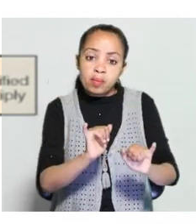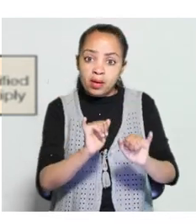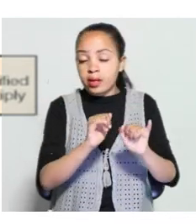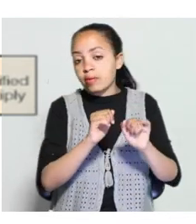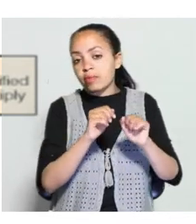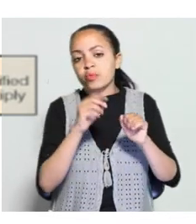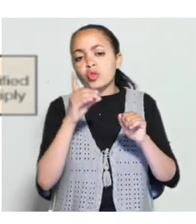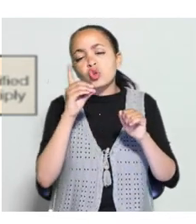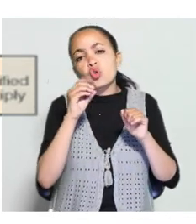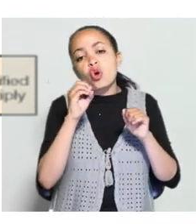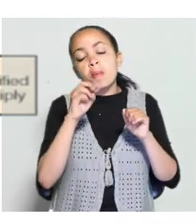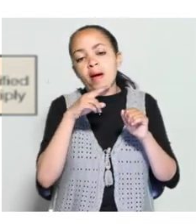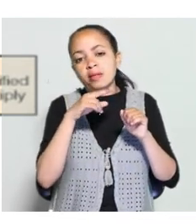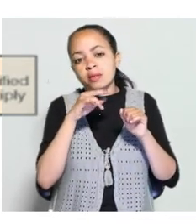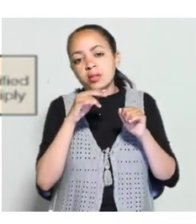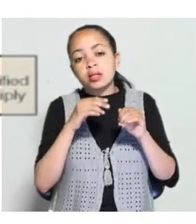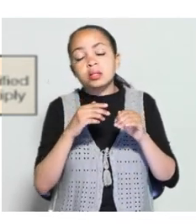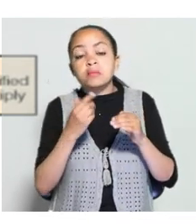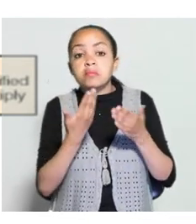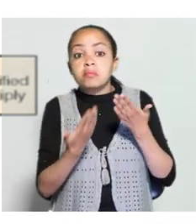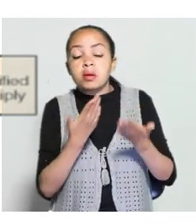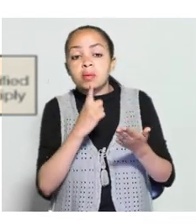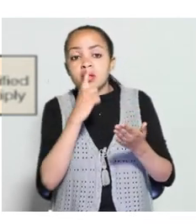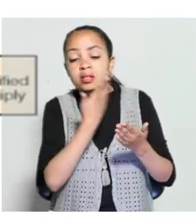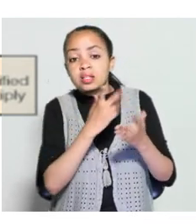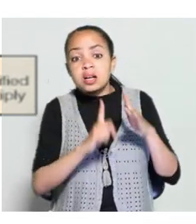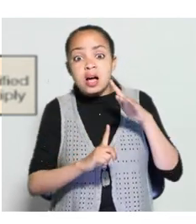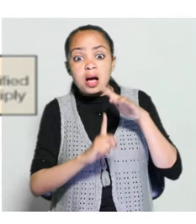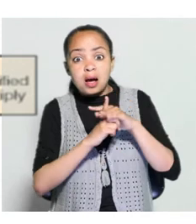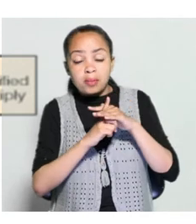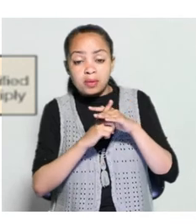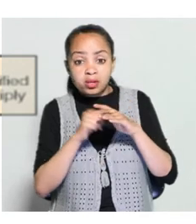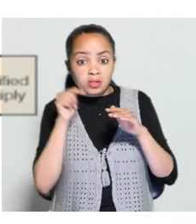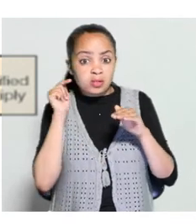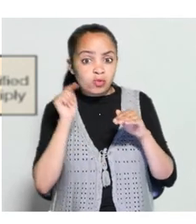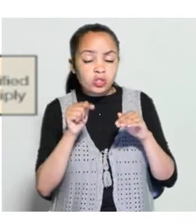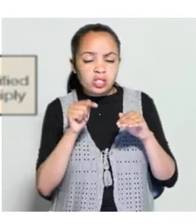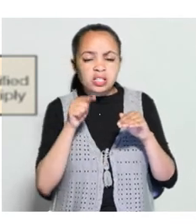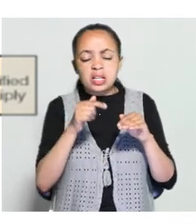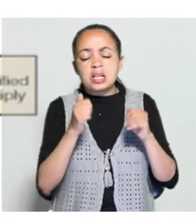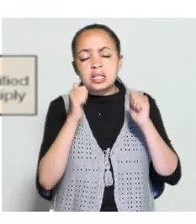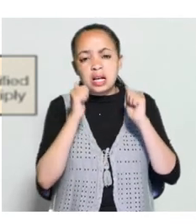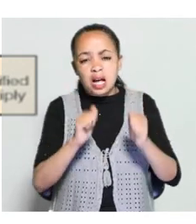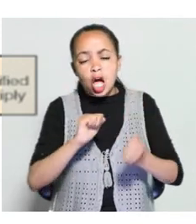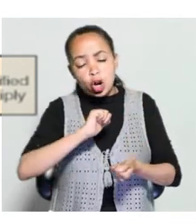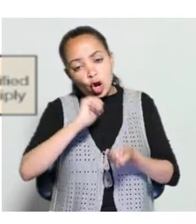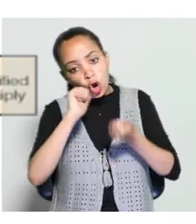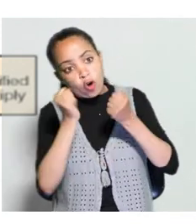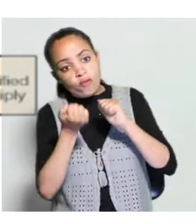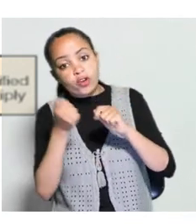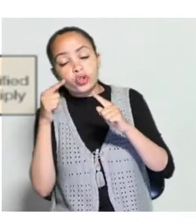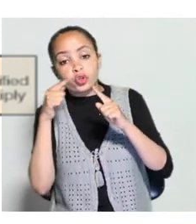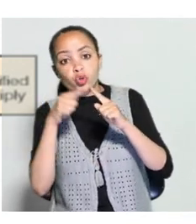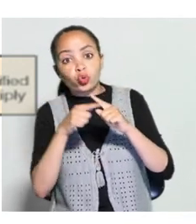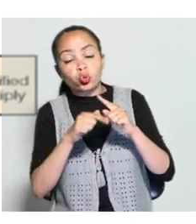latent. If certain factor become maintained further, it can convert into that of the disease